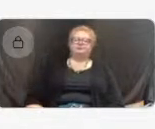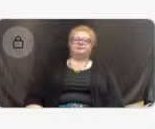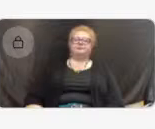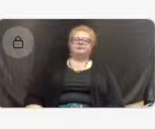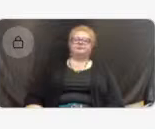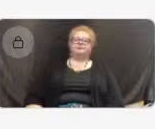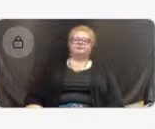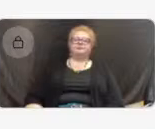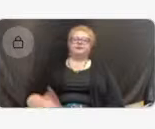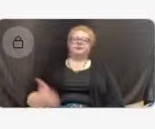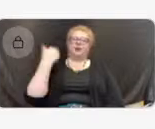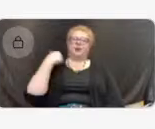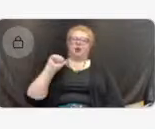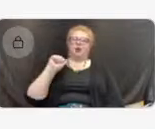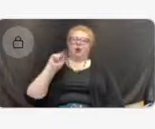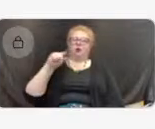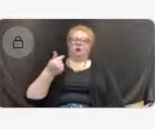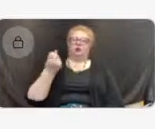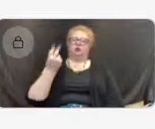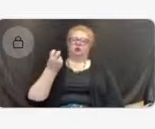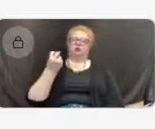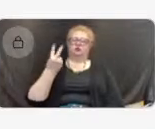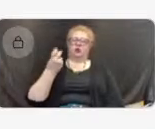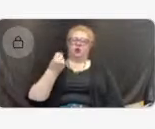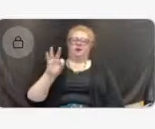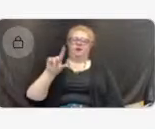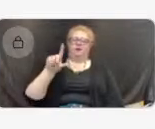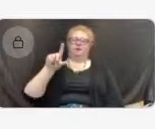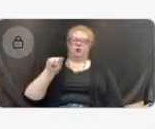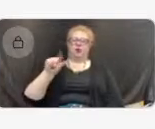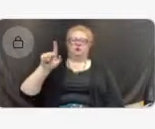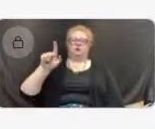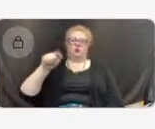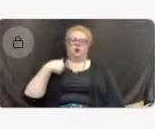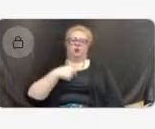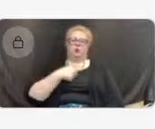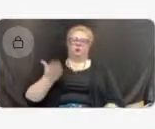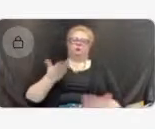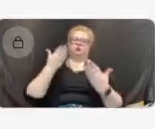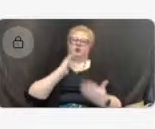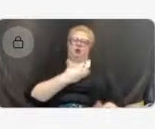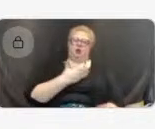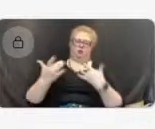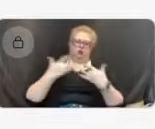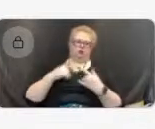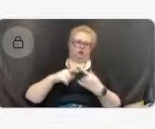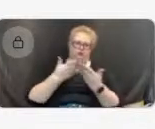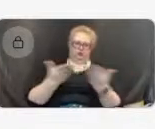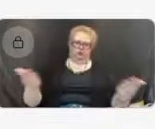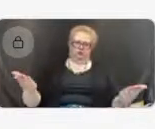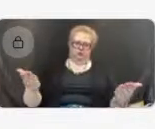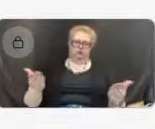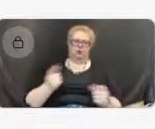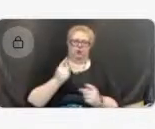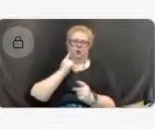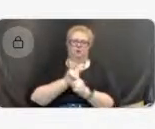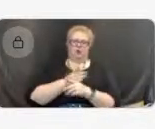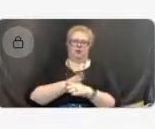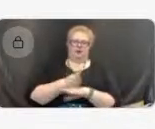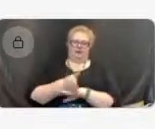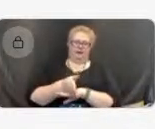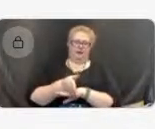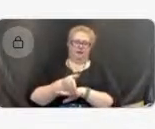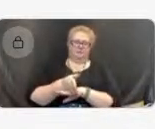Back on August 12th of 2021, we presented our concerns before you directly after the